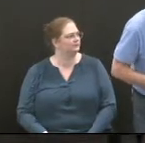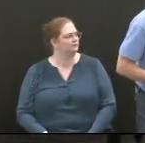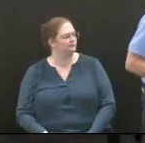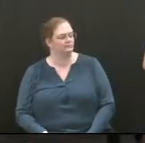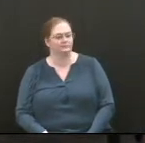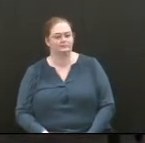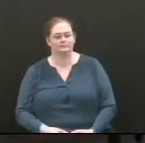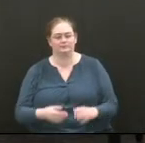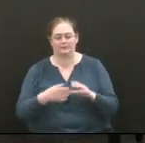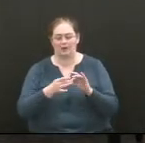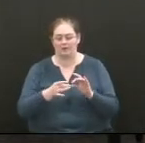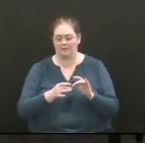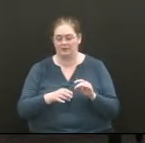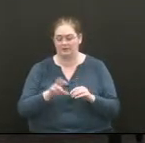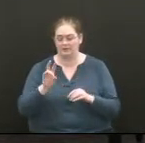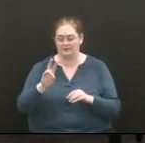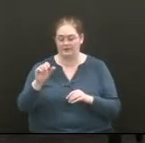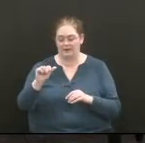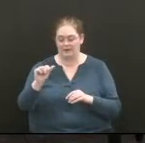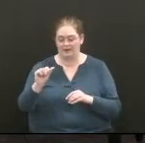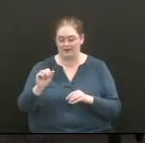first two, 7A and E.